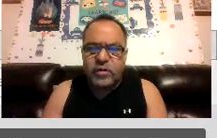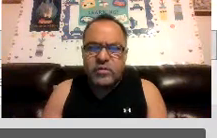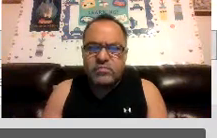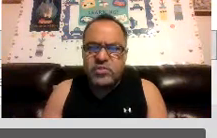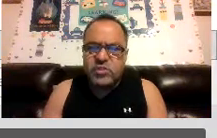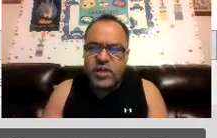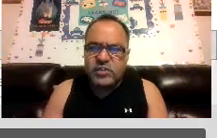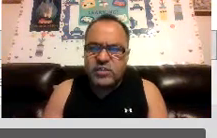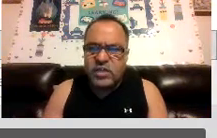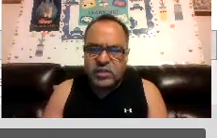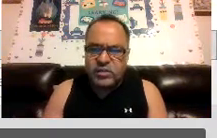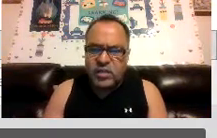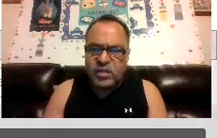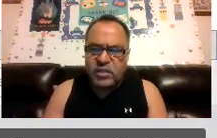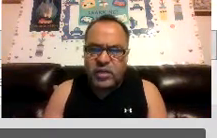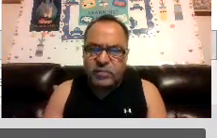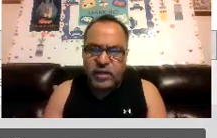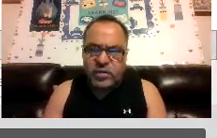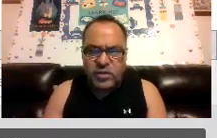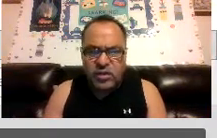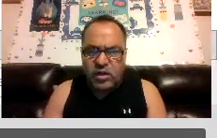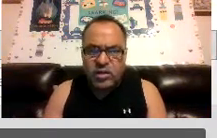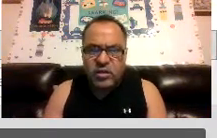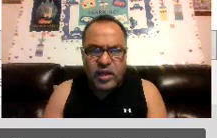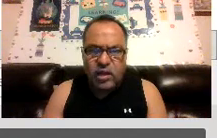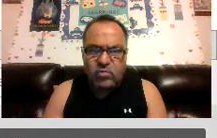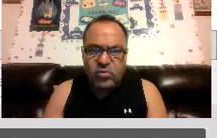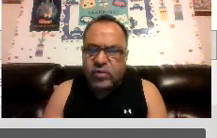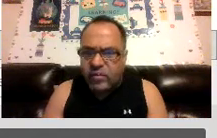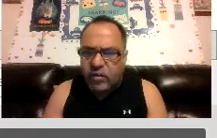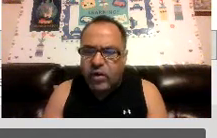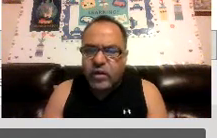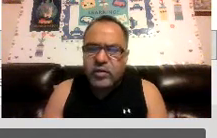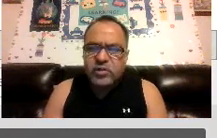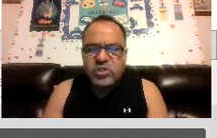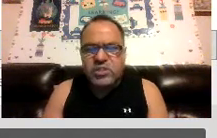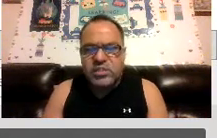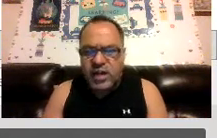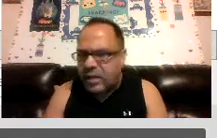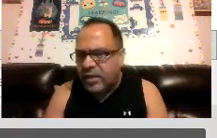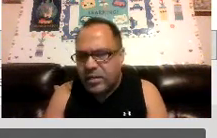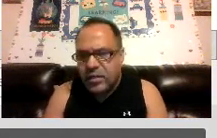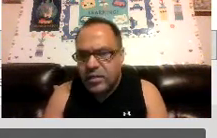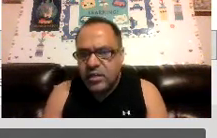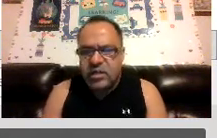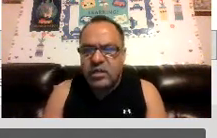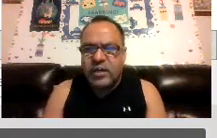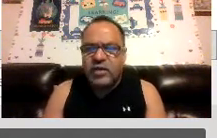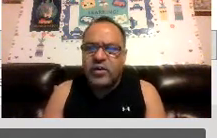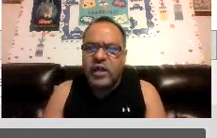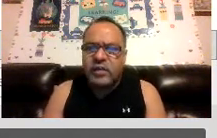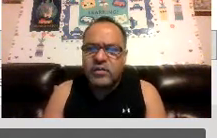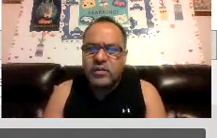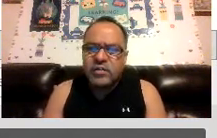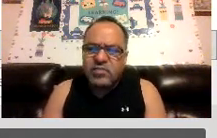river. Mrs. Yates could tell that they did not plan to get along now or ever. She sighed and held out